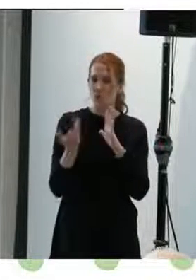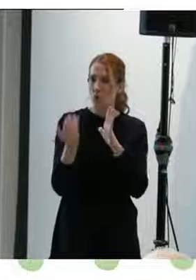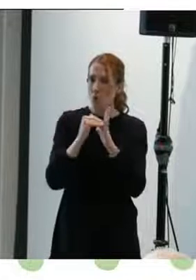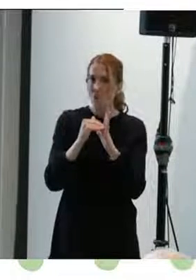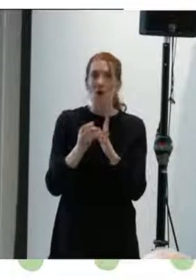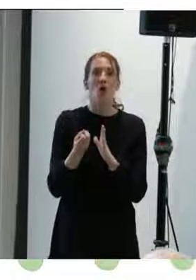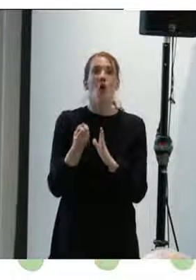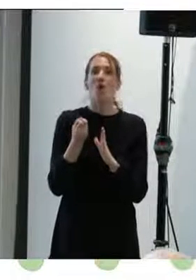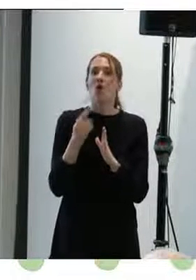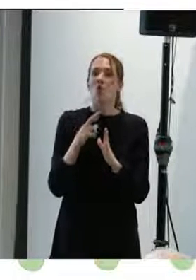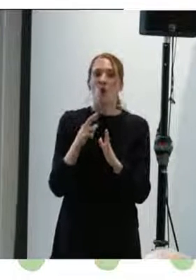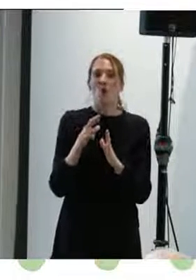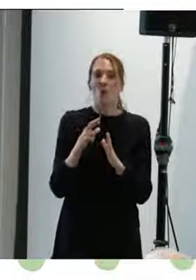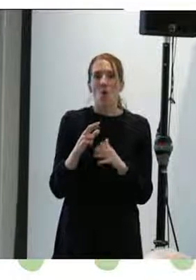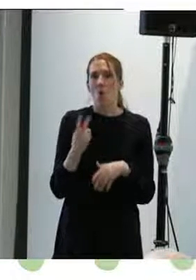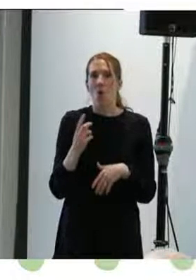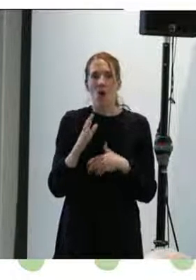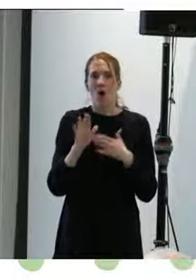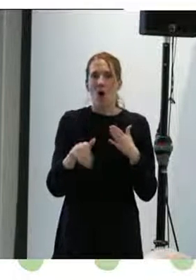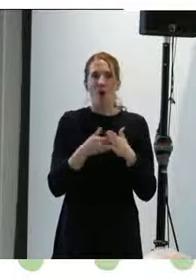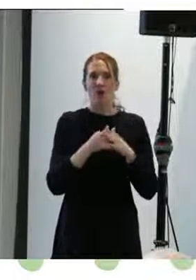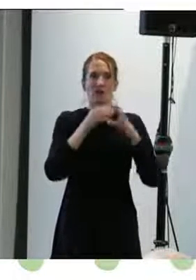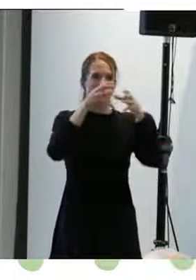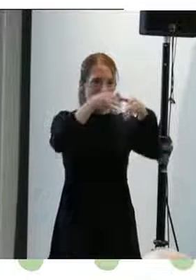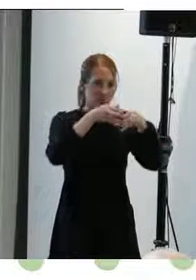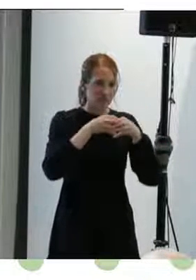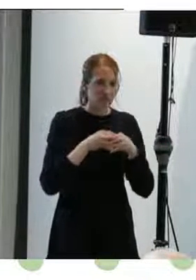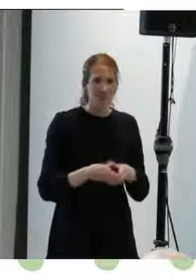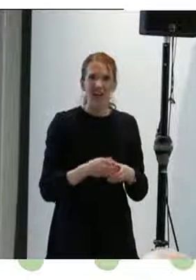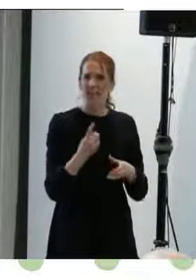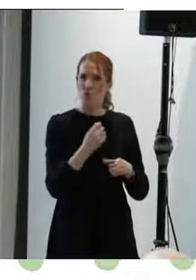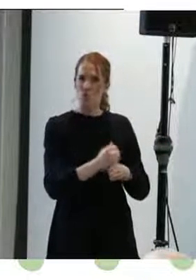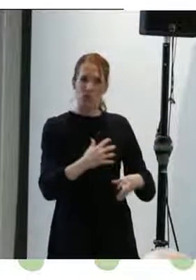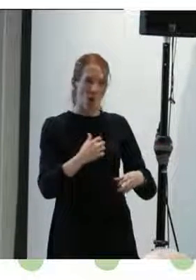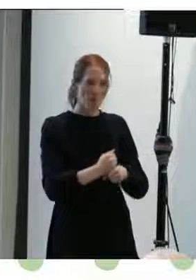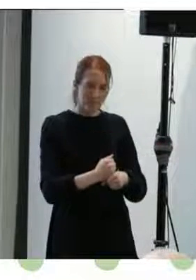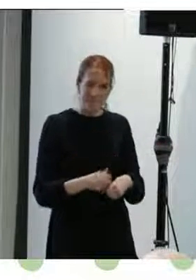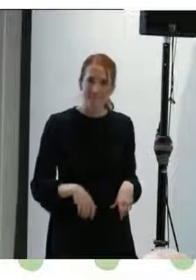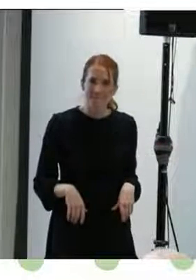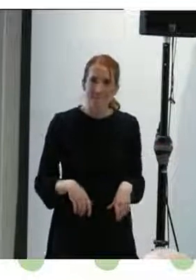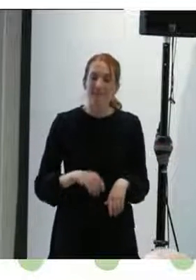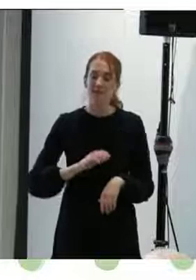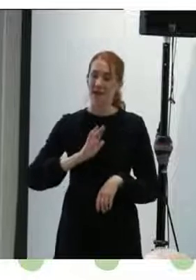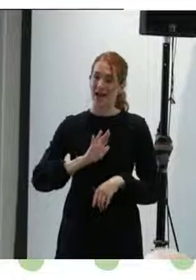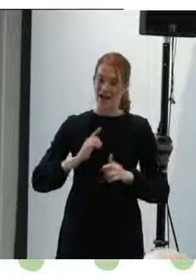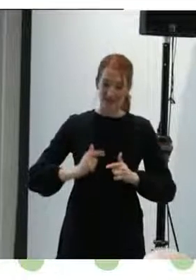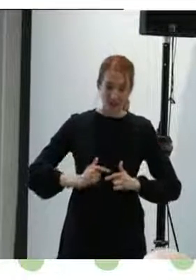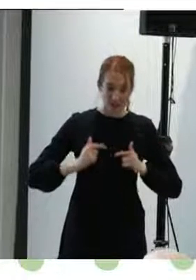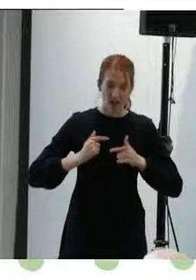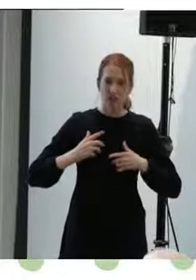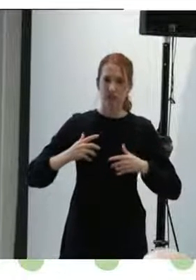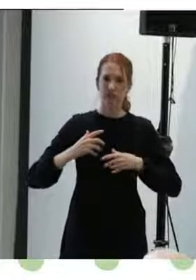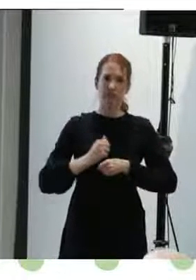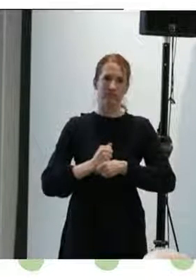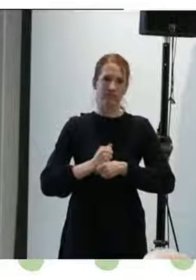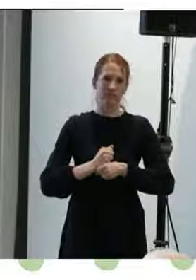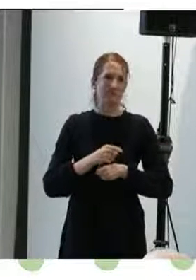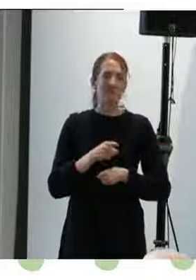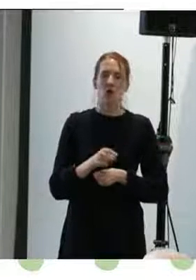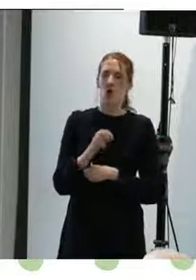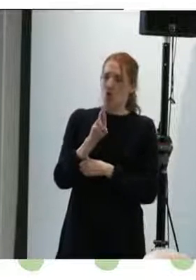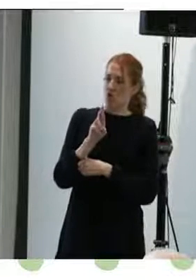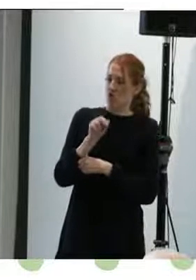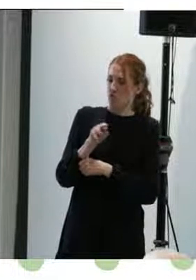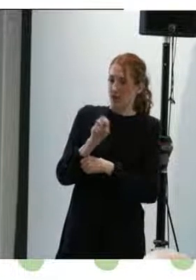just put them all down there and put one little bomb on them. He summarizes his life. I very rarely trust anyone